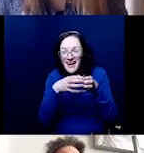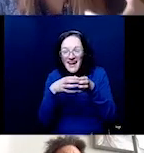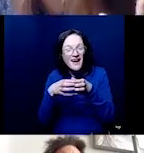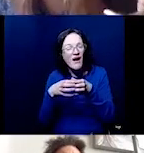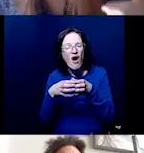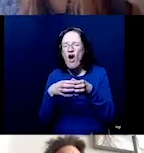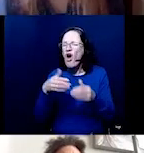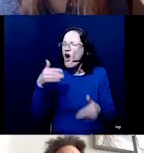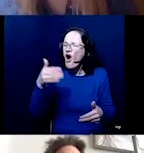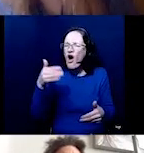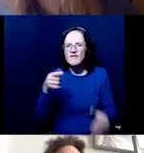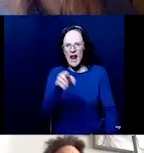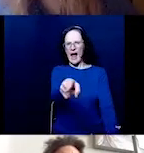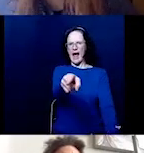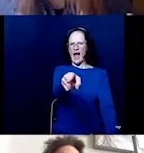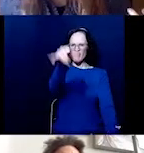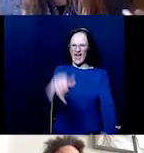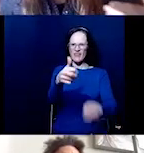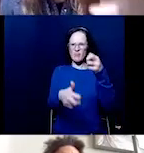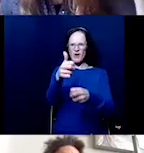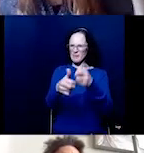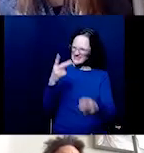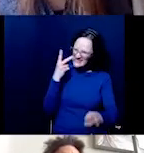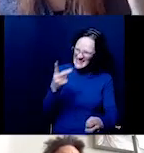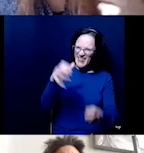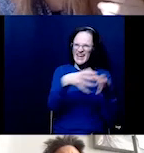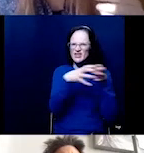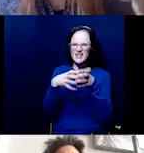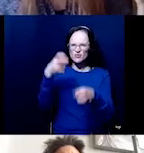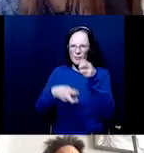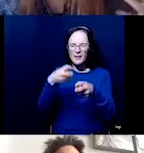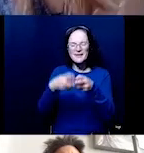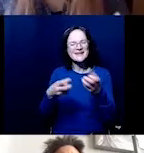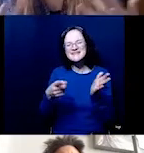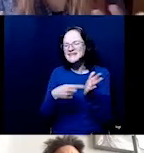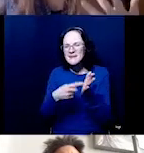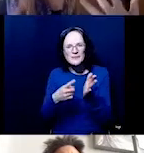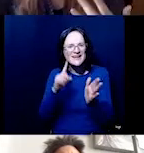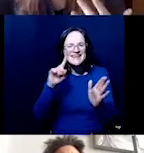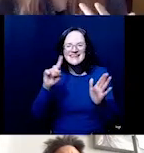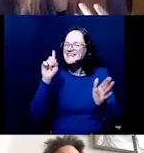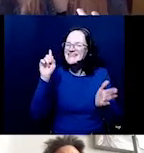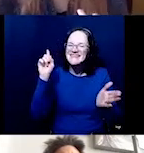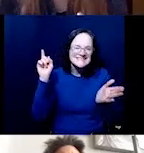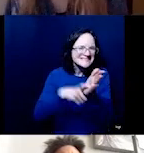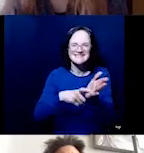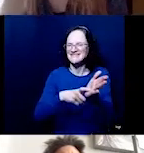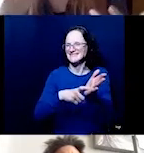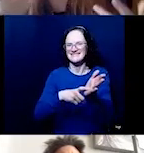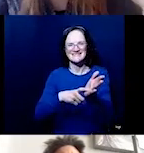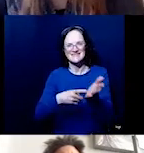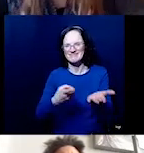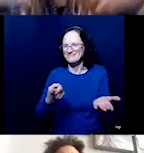point it from the finger and say, this is the problem with intersectionality on this case, and so it's very difficult.